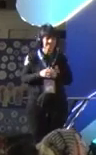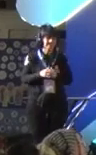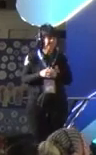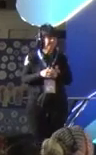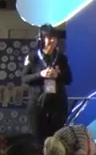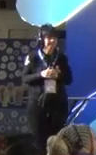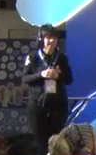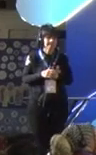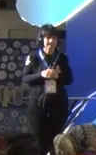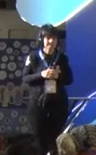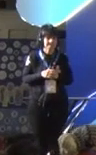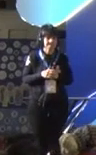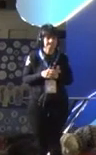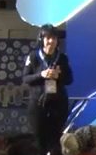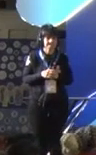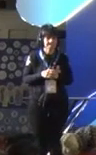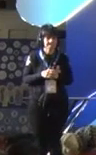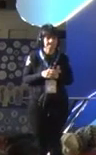ouvir.